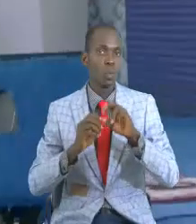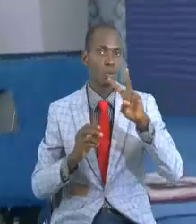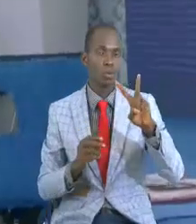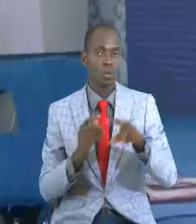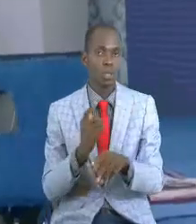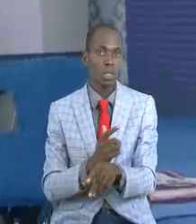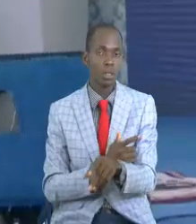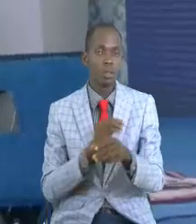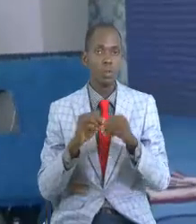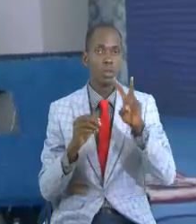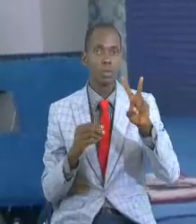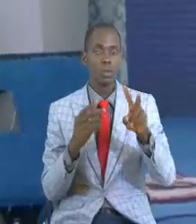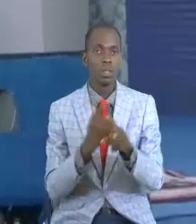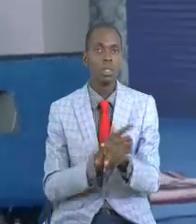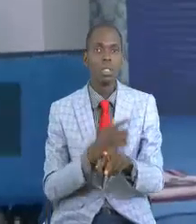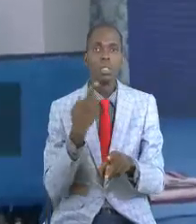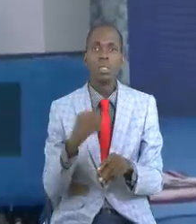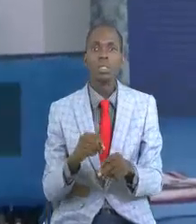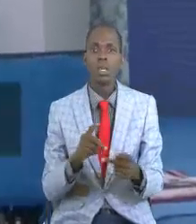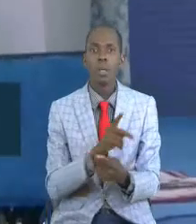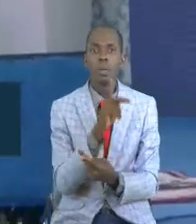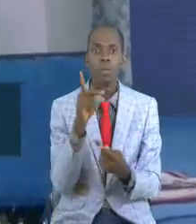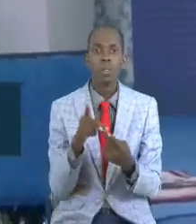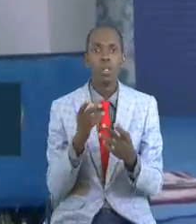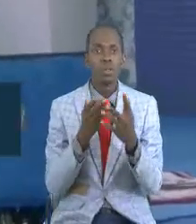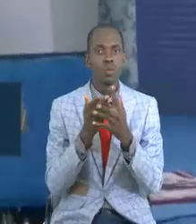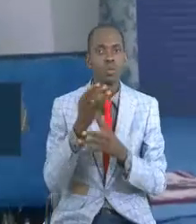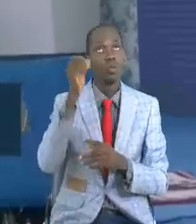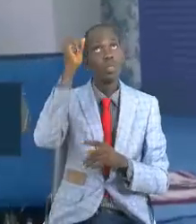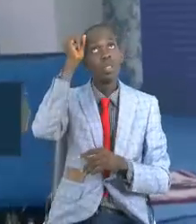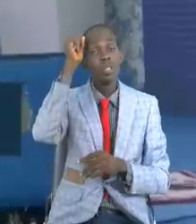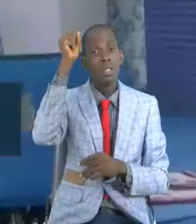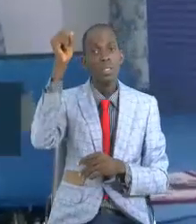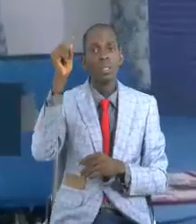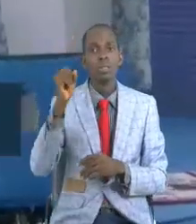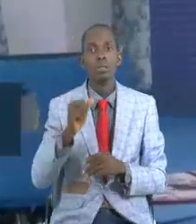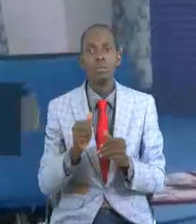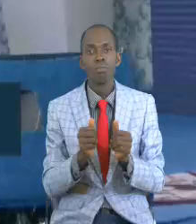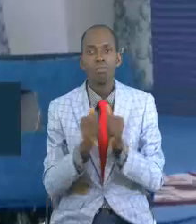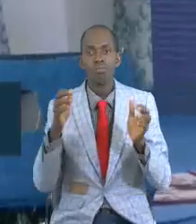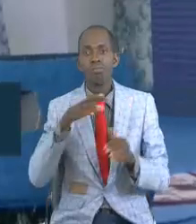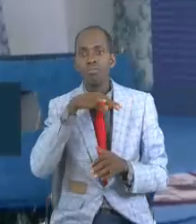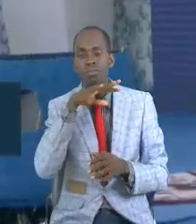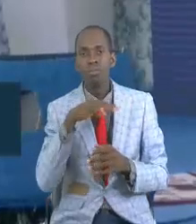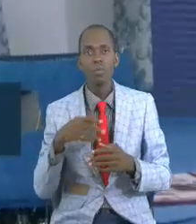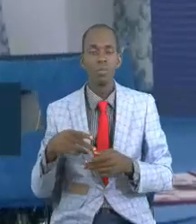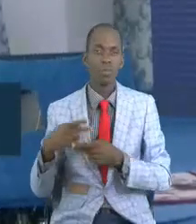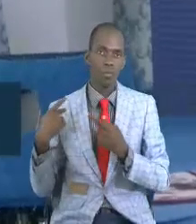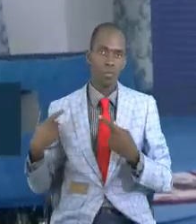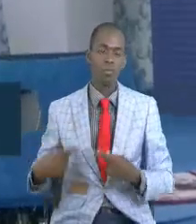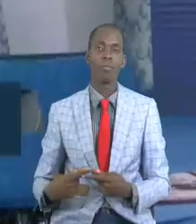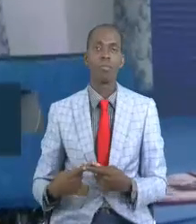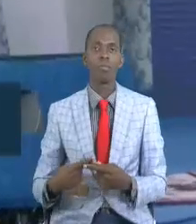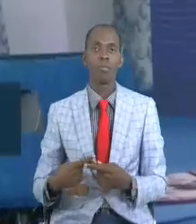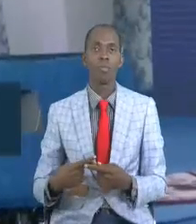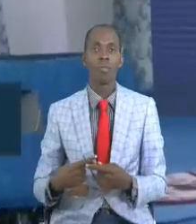is the perfection through his spotless priesthood, sinless priesthood. Let's